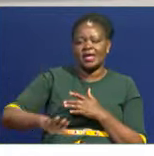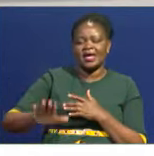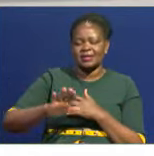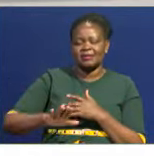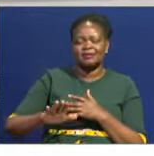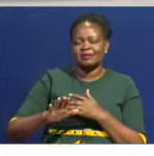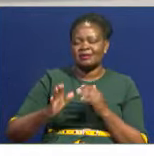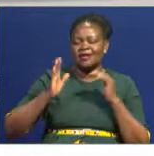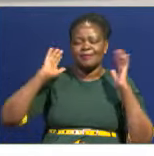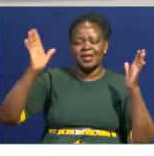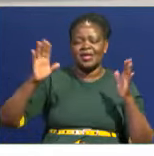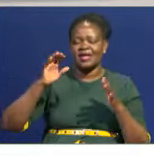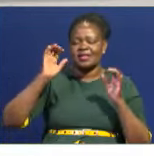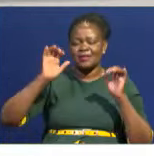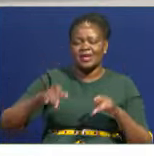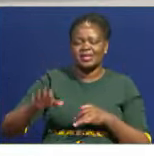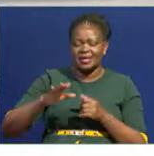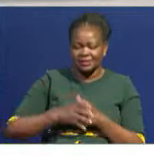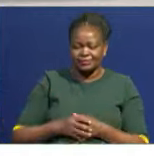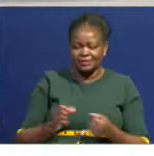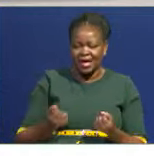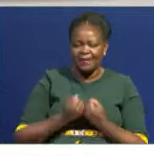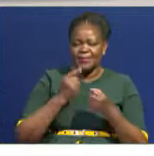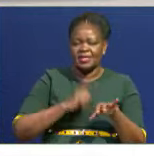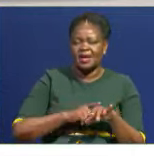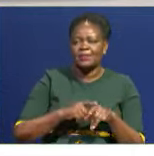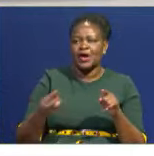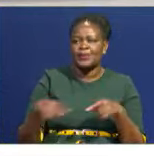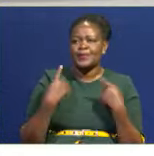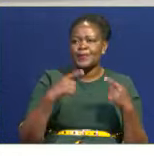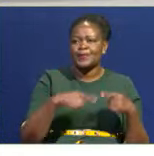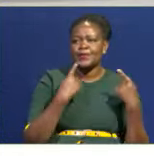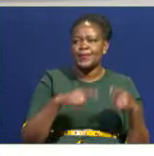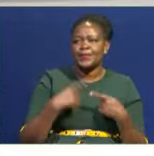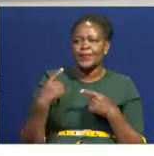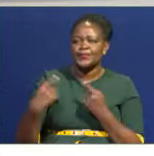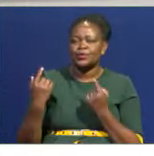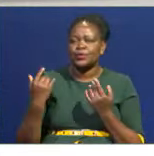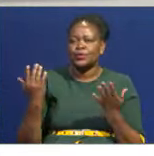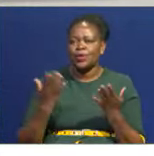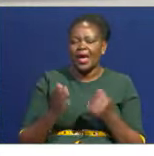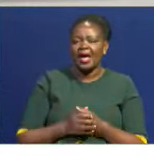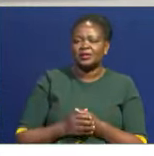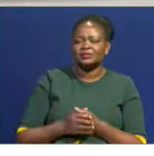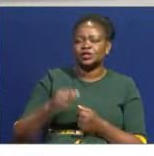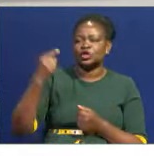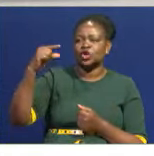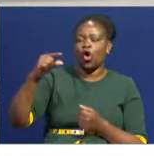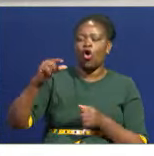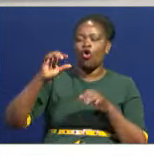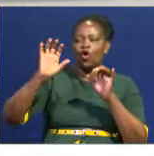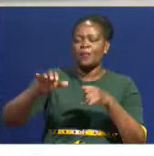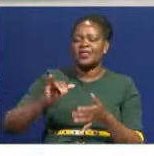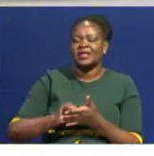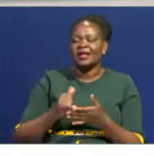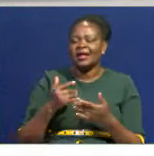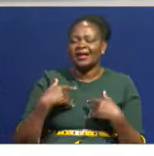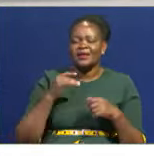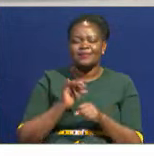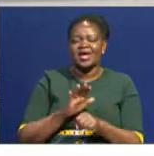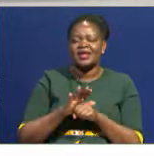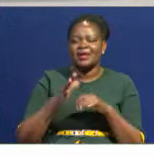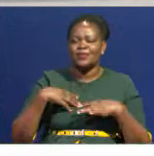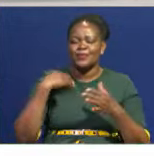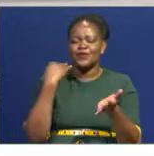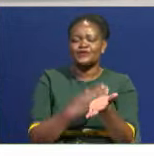The intervention comes just days after clashes erupted at the Macalder gold mine that left several people injured